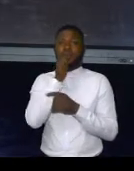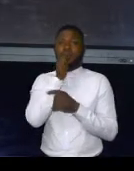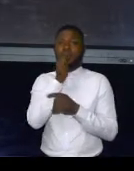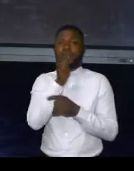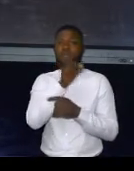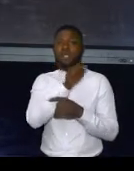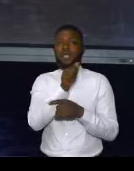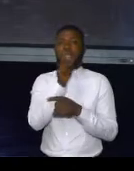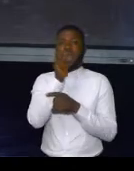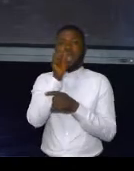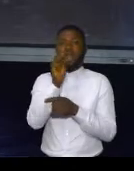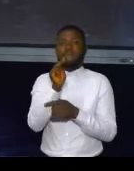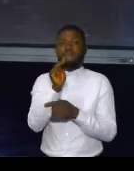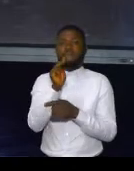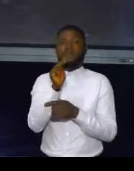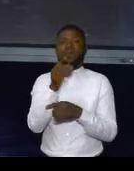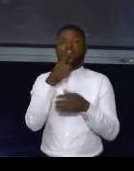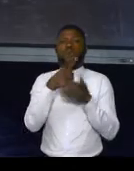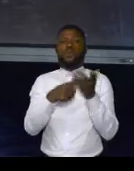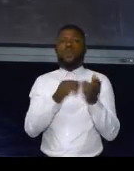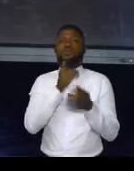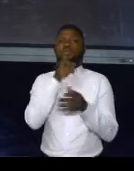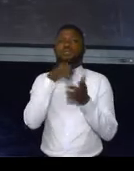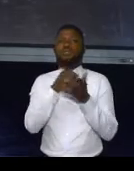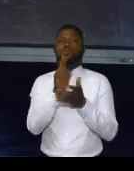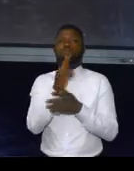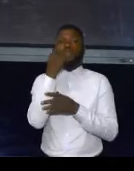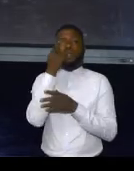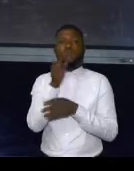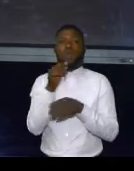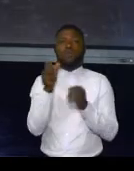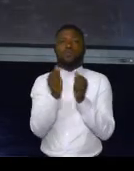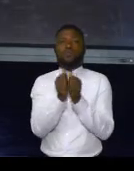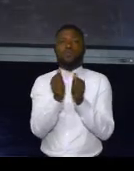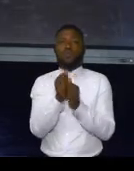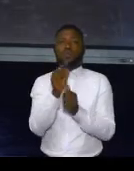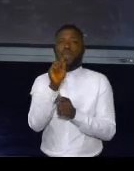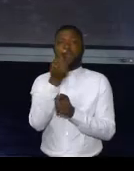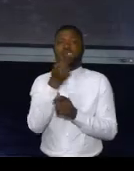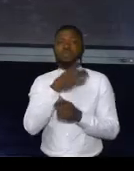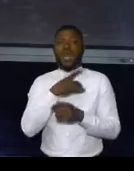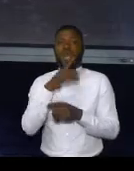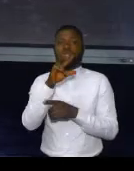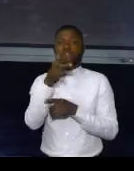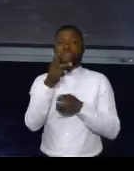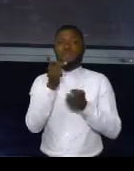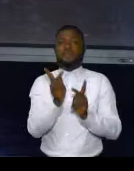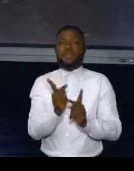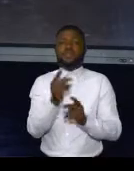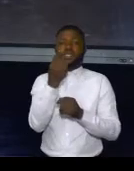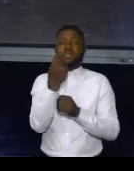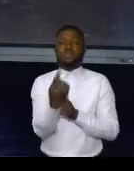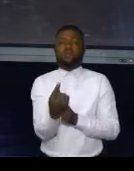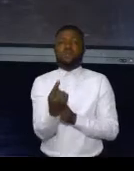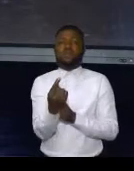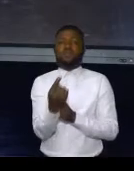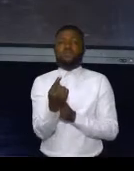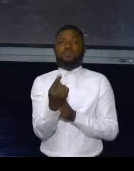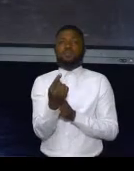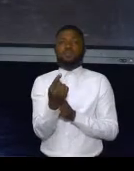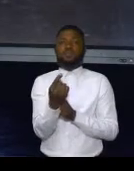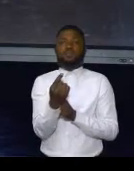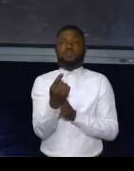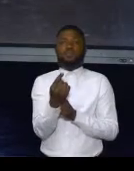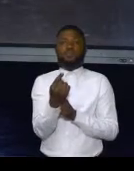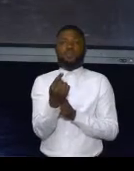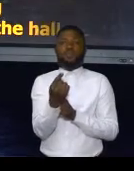And am. What is it used for? It is used with first and third person singular.